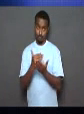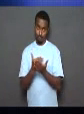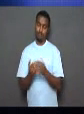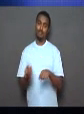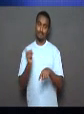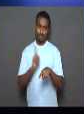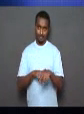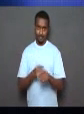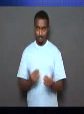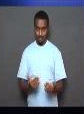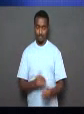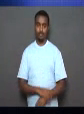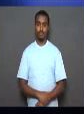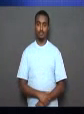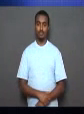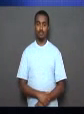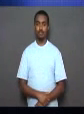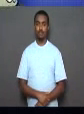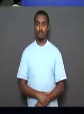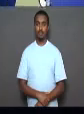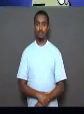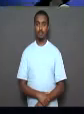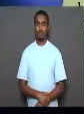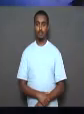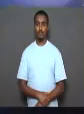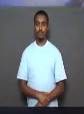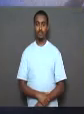Let's get back to our lesson.